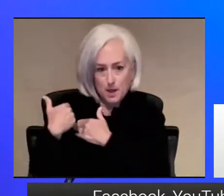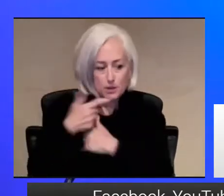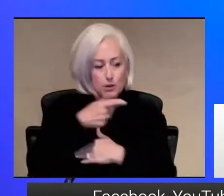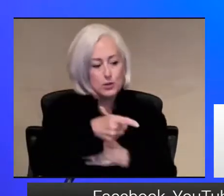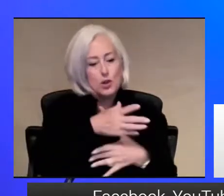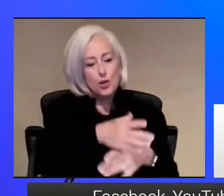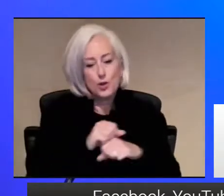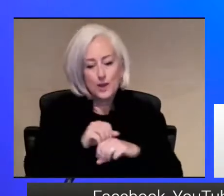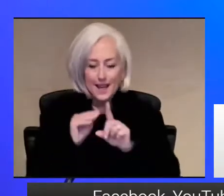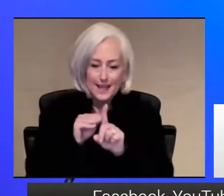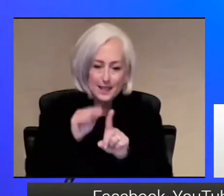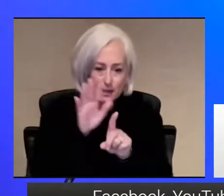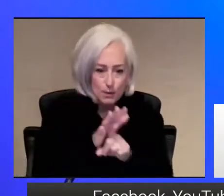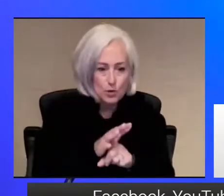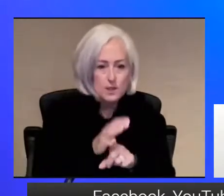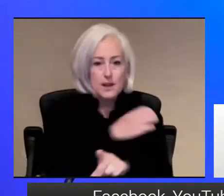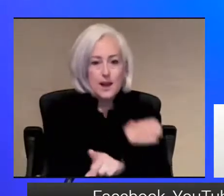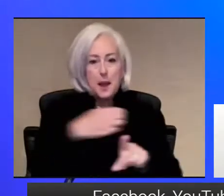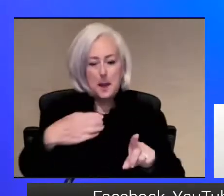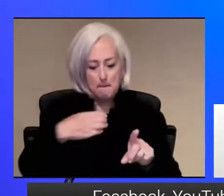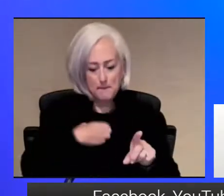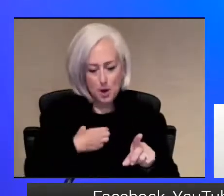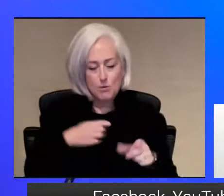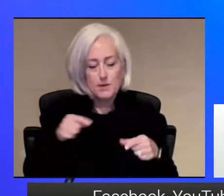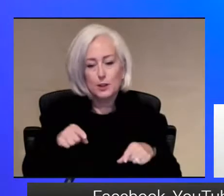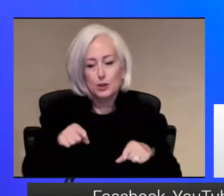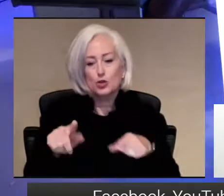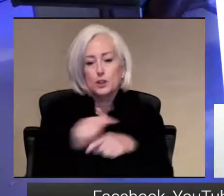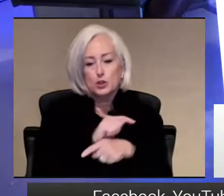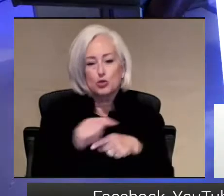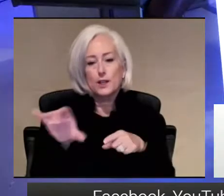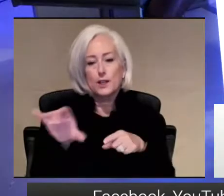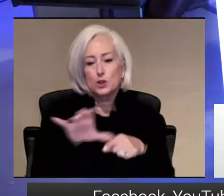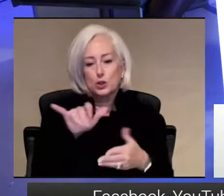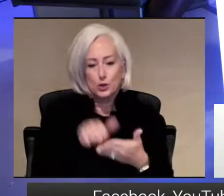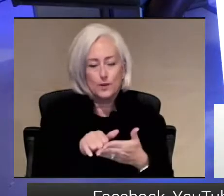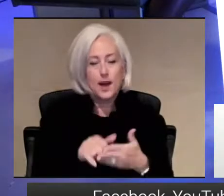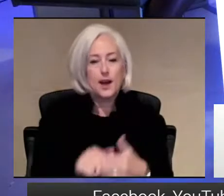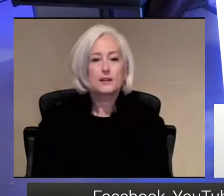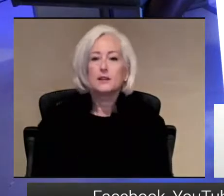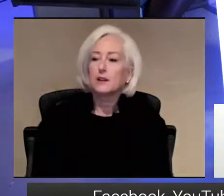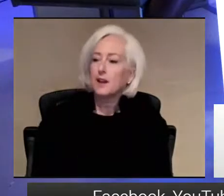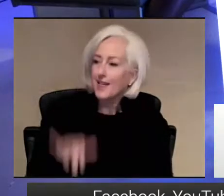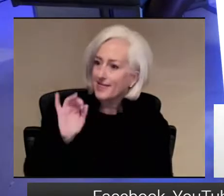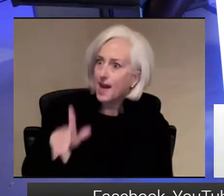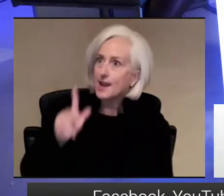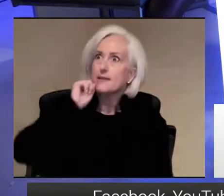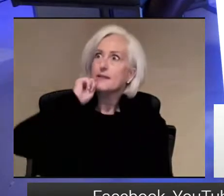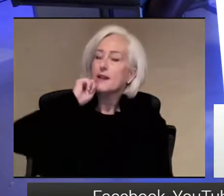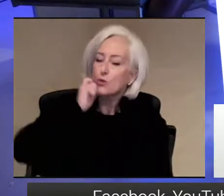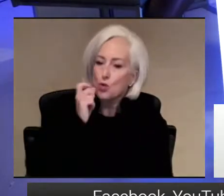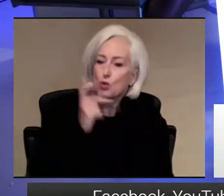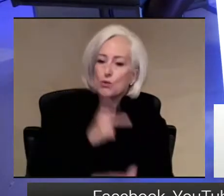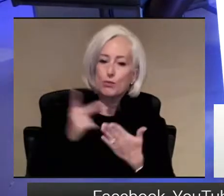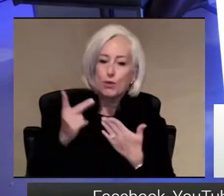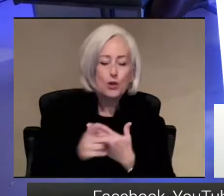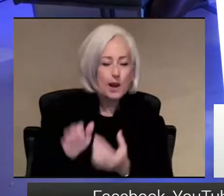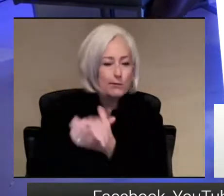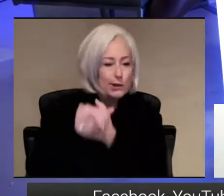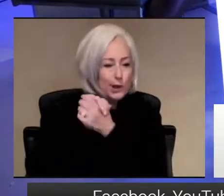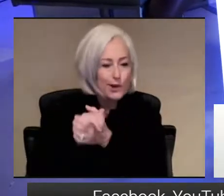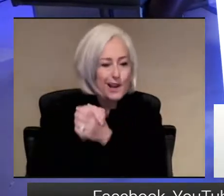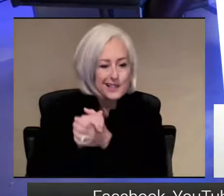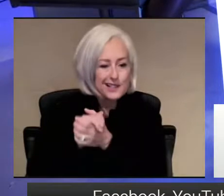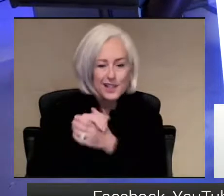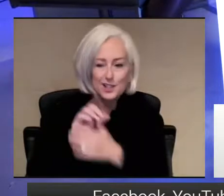and empowerment early on in their training to do so. Yeah, that is a cool program. I have to say, congratulations to you all for doing that. So